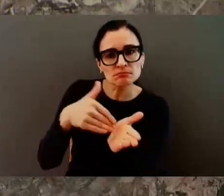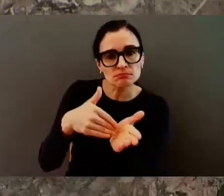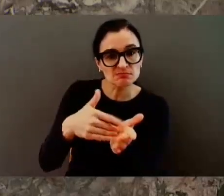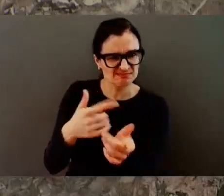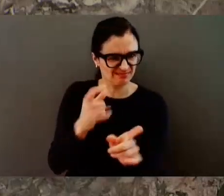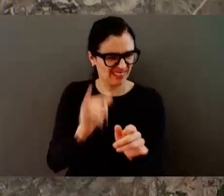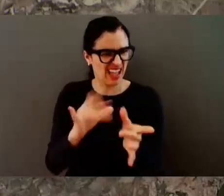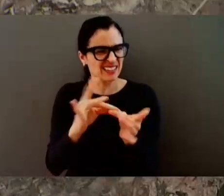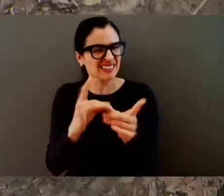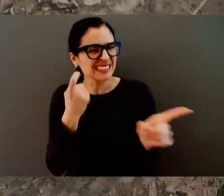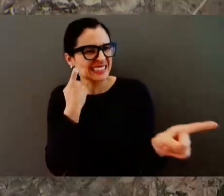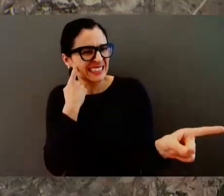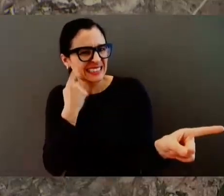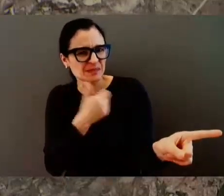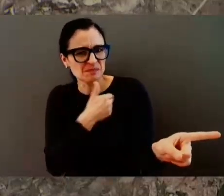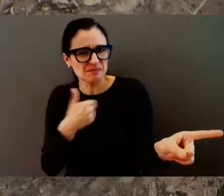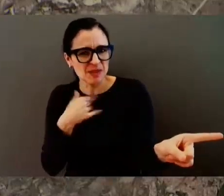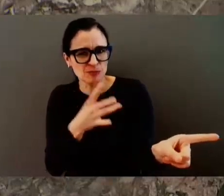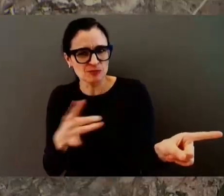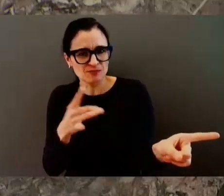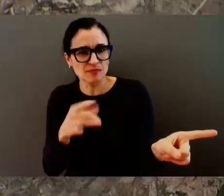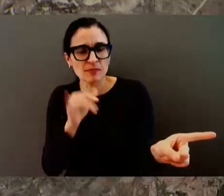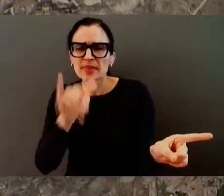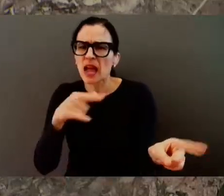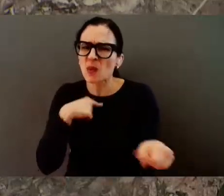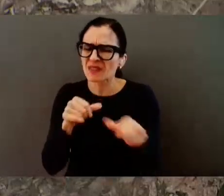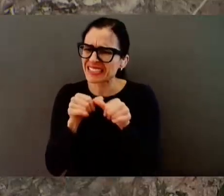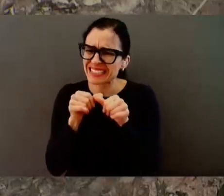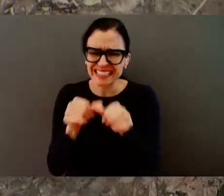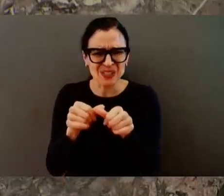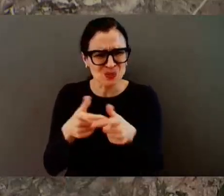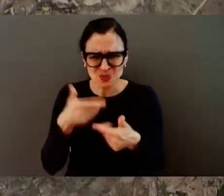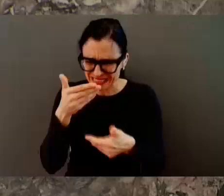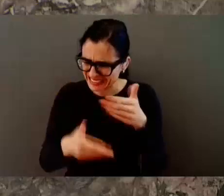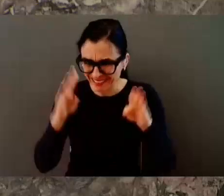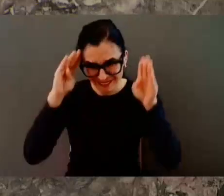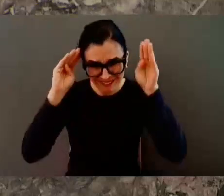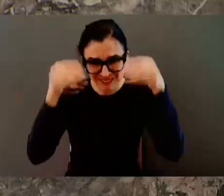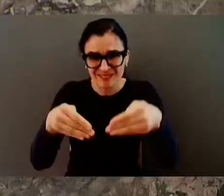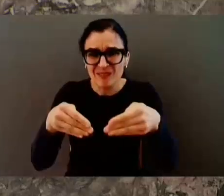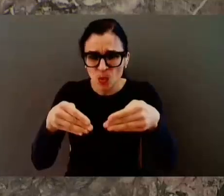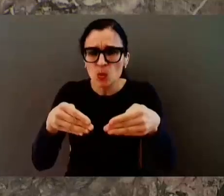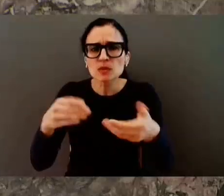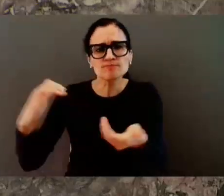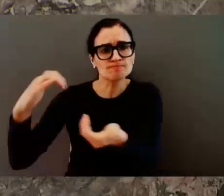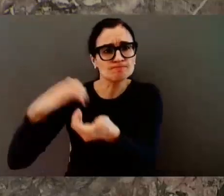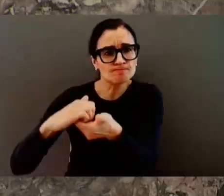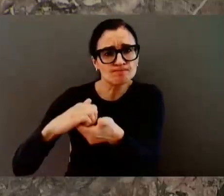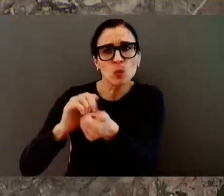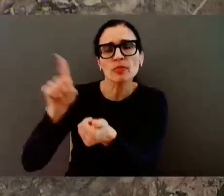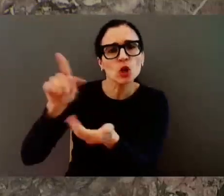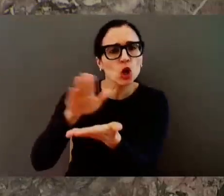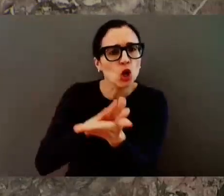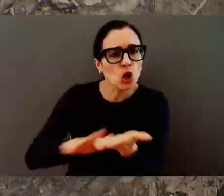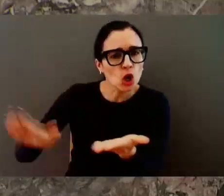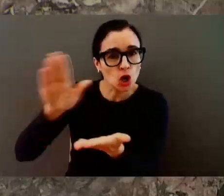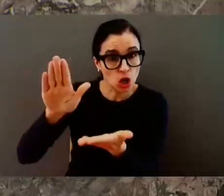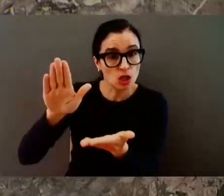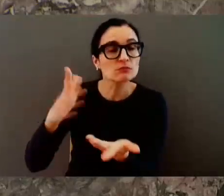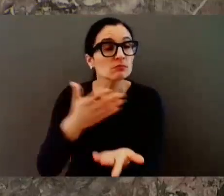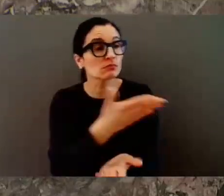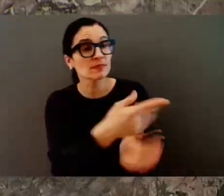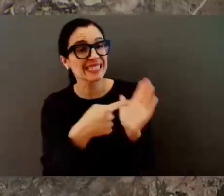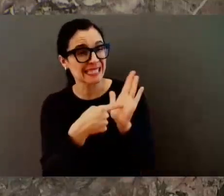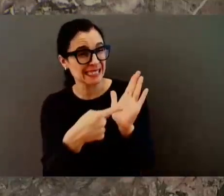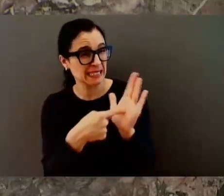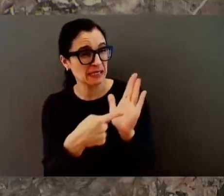continue to double down on this work and work with the college. For example, Mr. Speaker, I'll appreciate the opportunity.